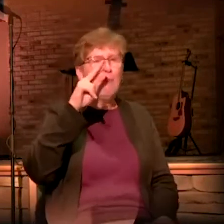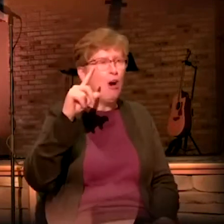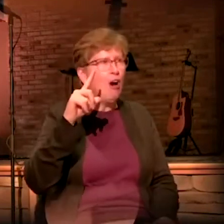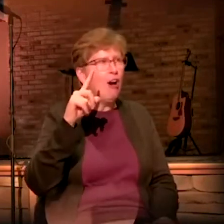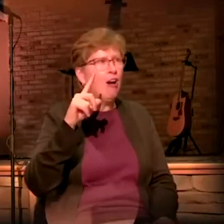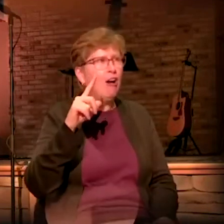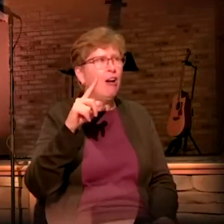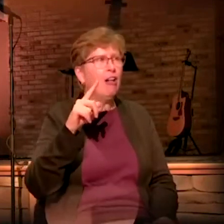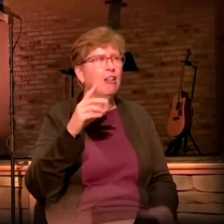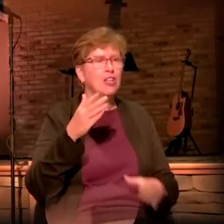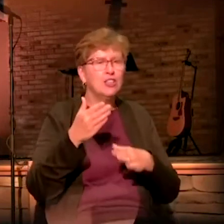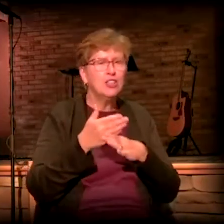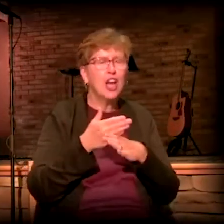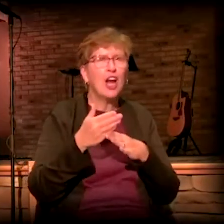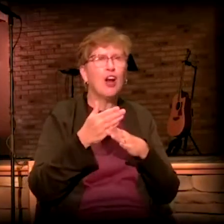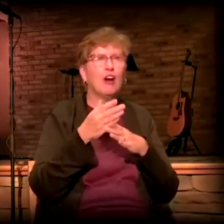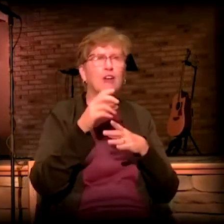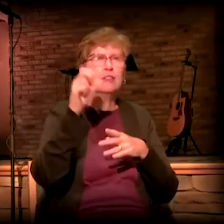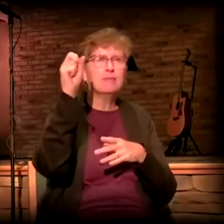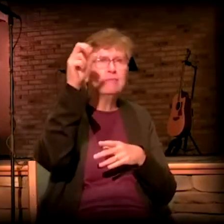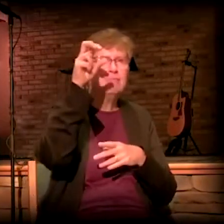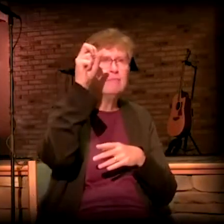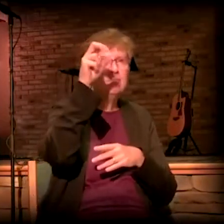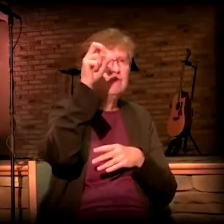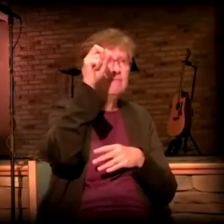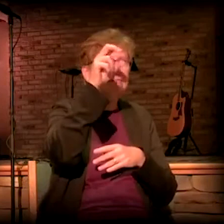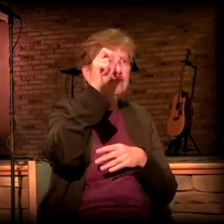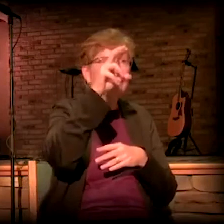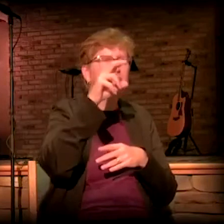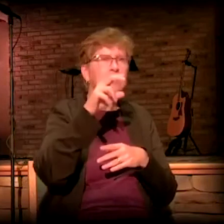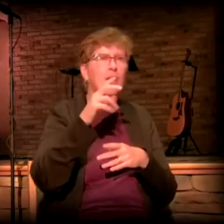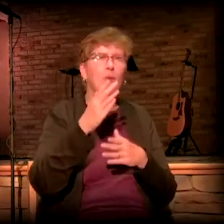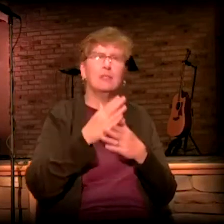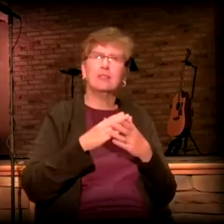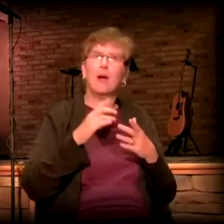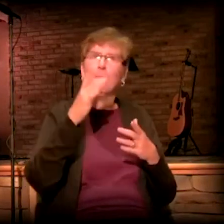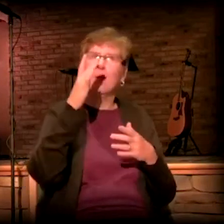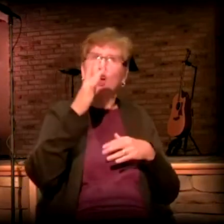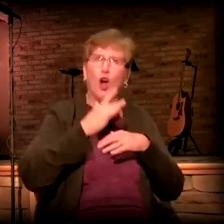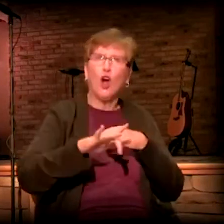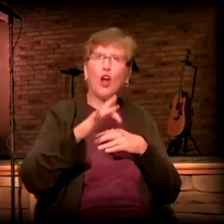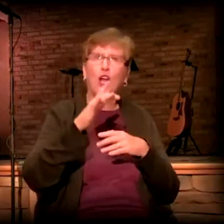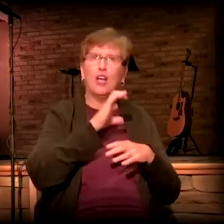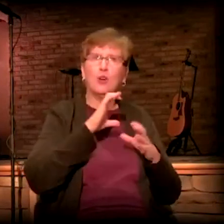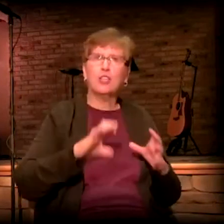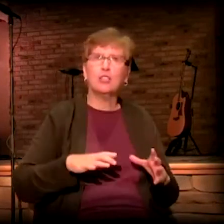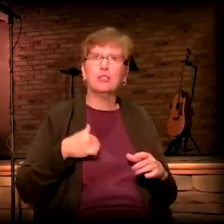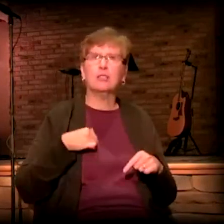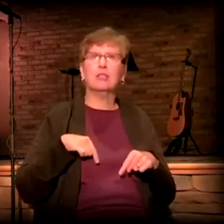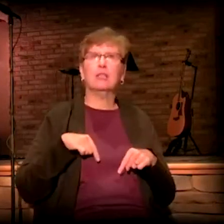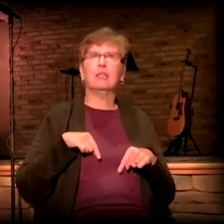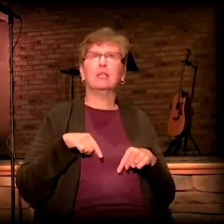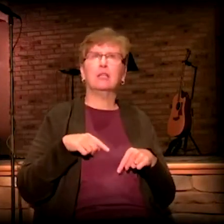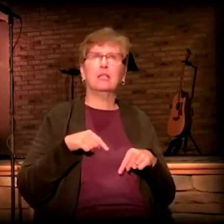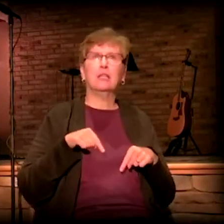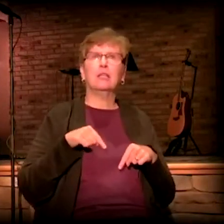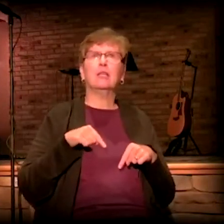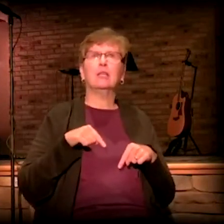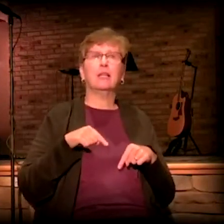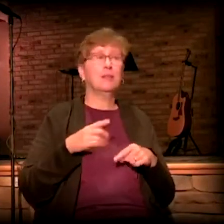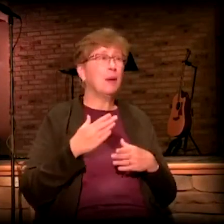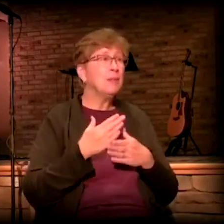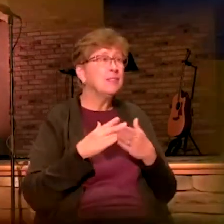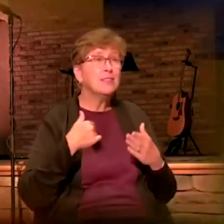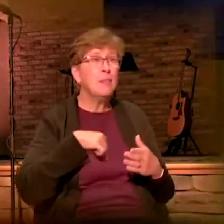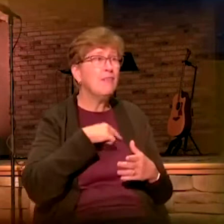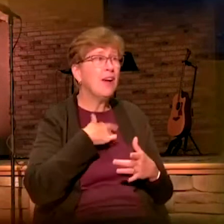bit of fear and apprehension with those early Christians. Just as there may be some fear and apprehension with us today because of the uncertainty.